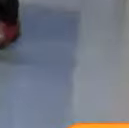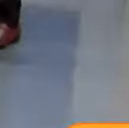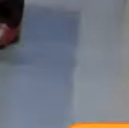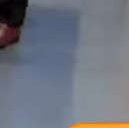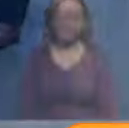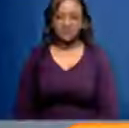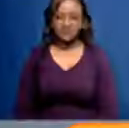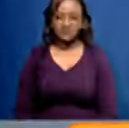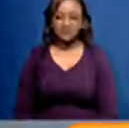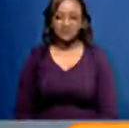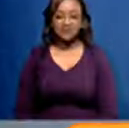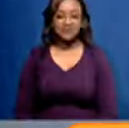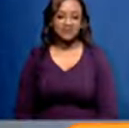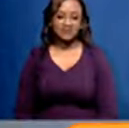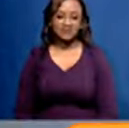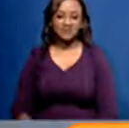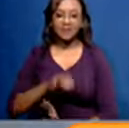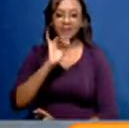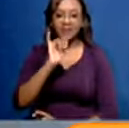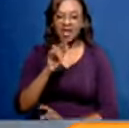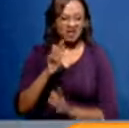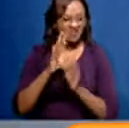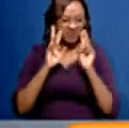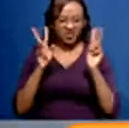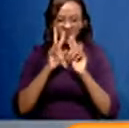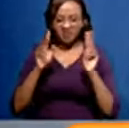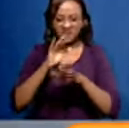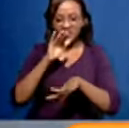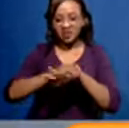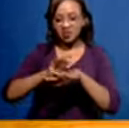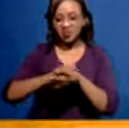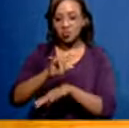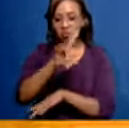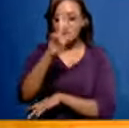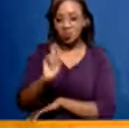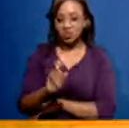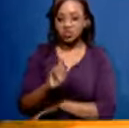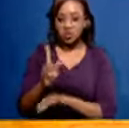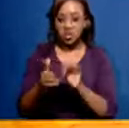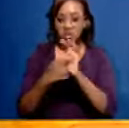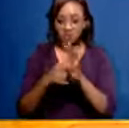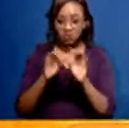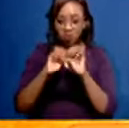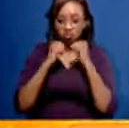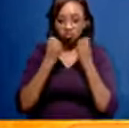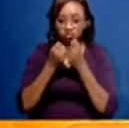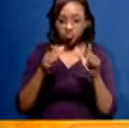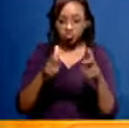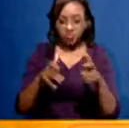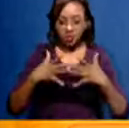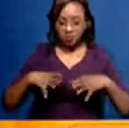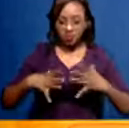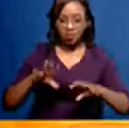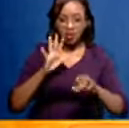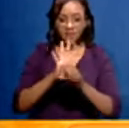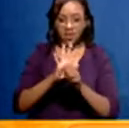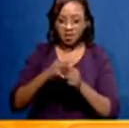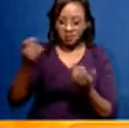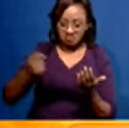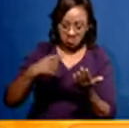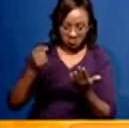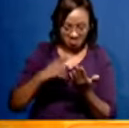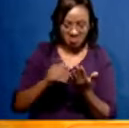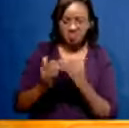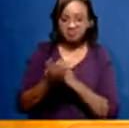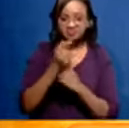of the social media comments which I received in the last 2 weeks was exactly on this particular point. I mean, also in the last few days, Jeff, I